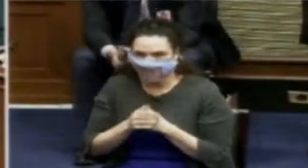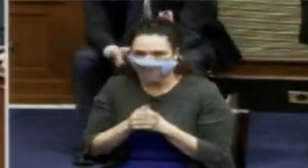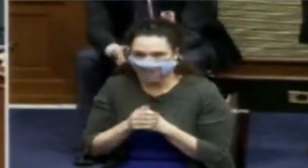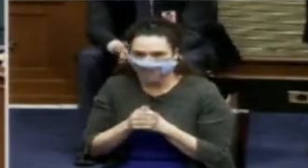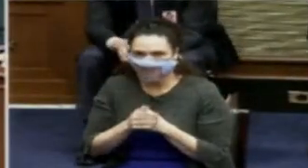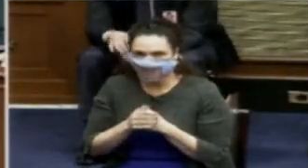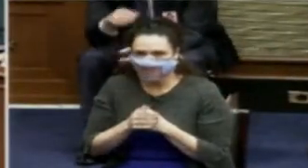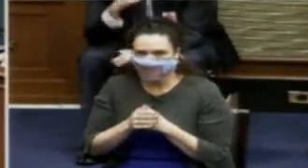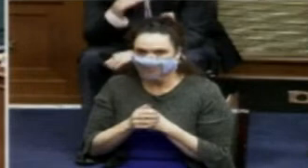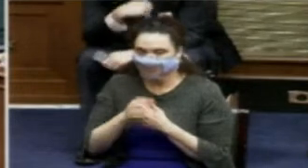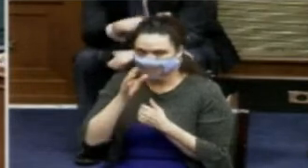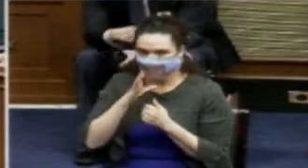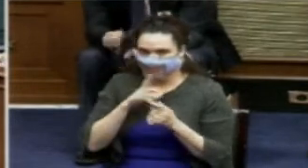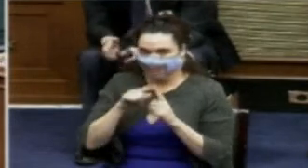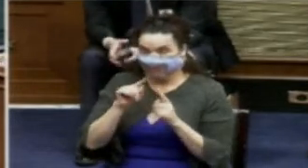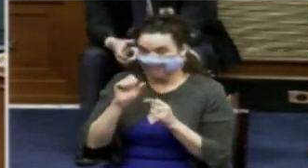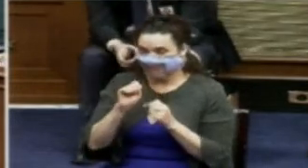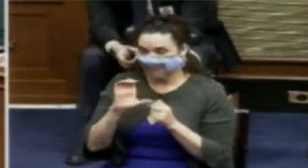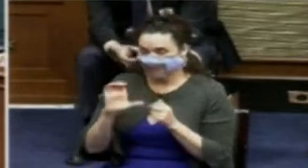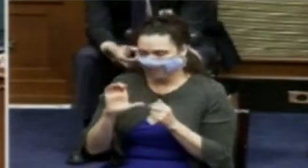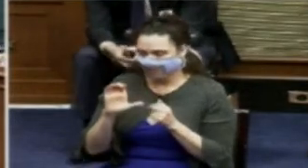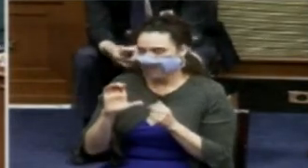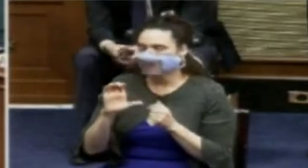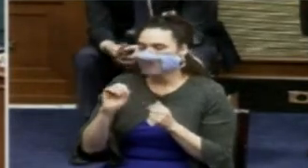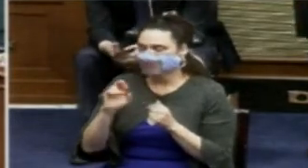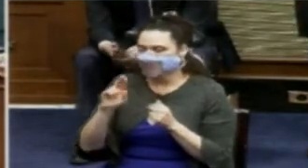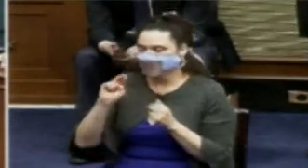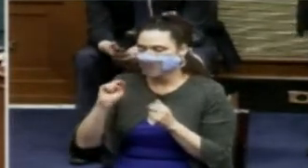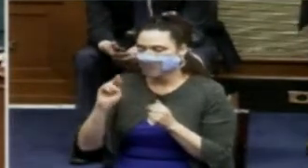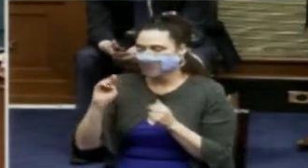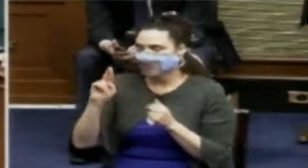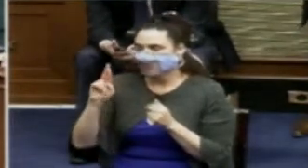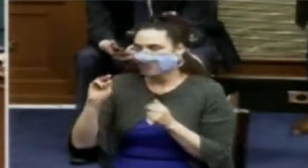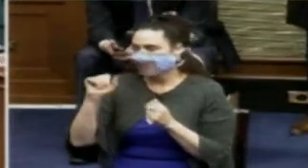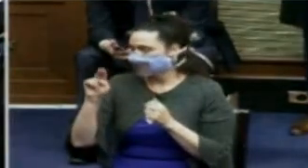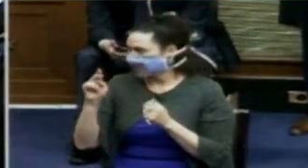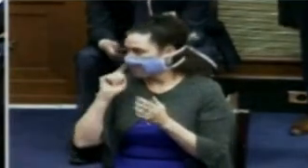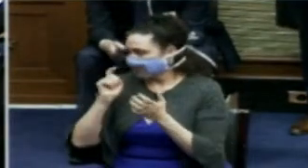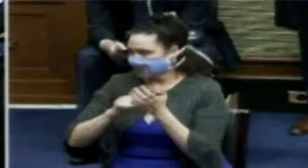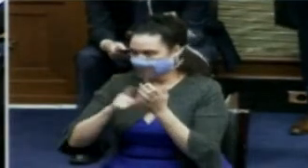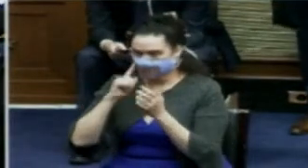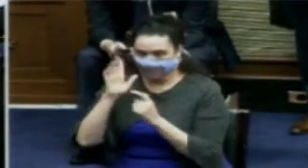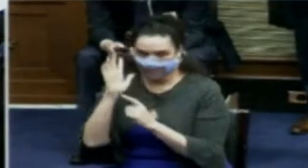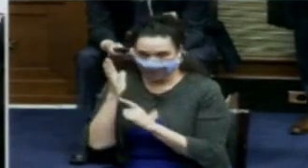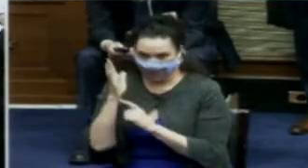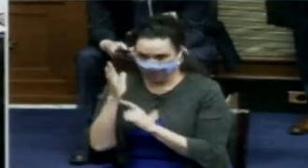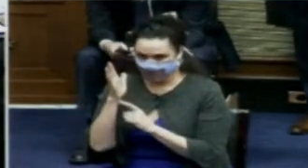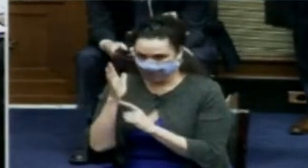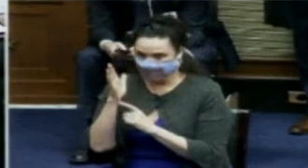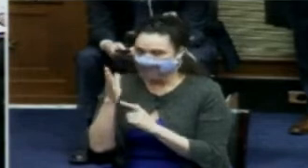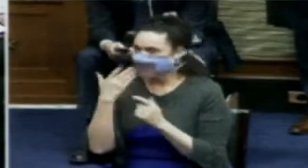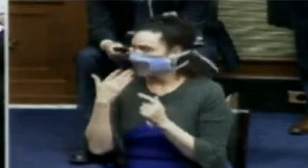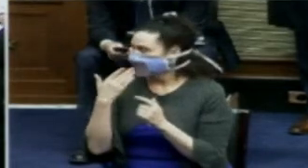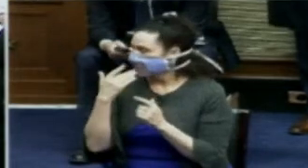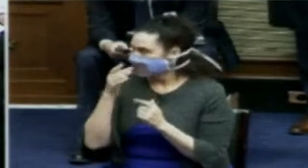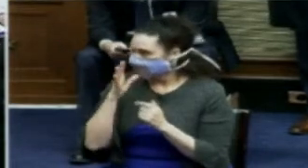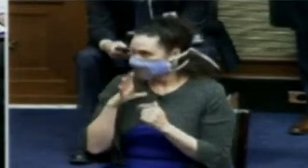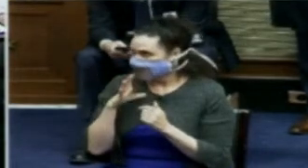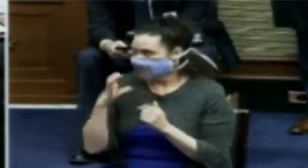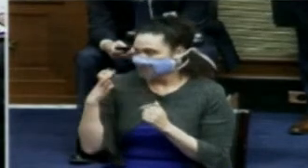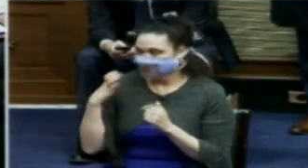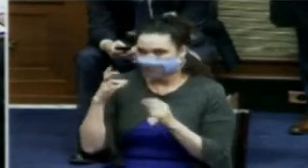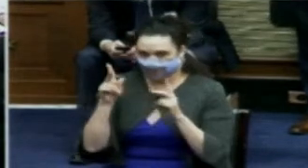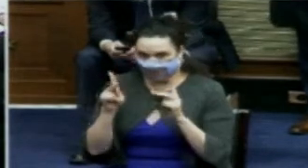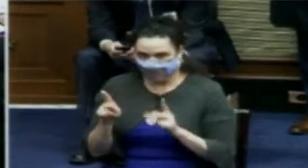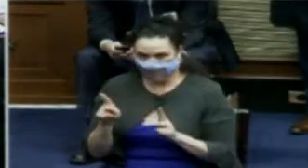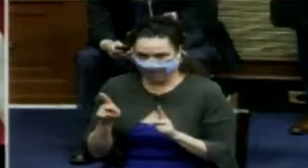Carolina, Mr. Norman, is recognized for 5 minutes. Mr. Norman, you're now recognized. Thank you, Madam Chairman. Let